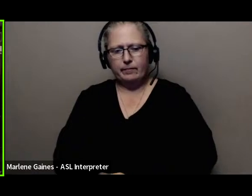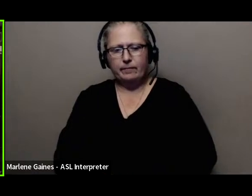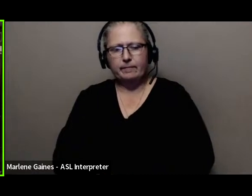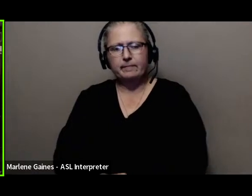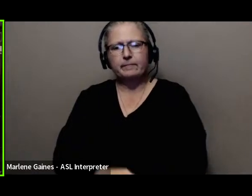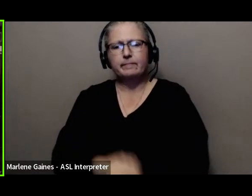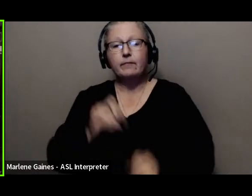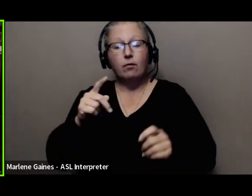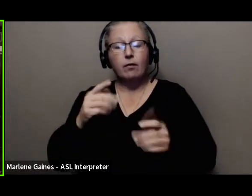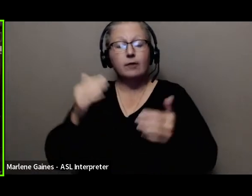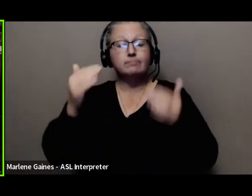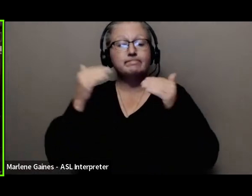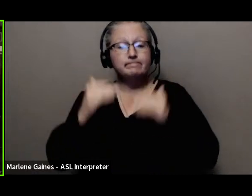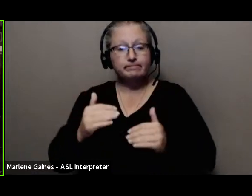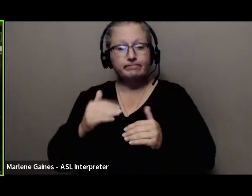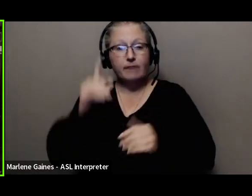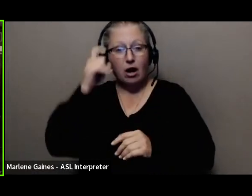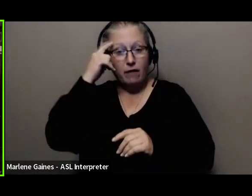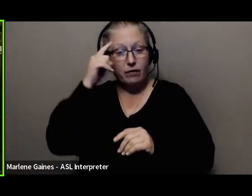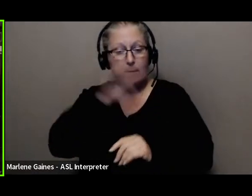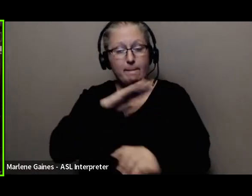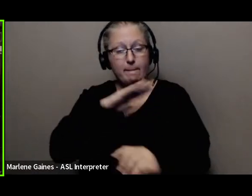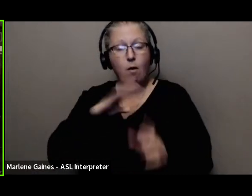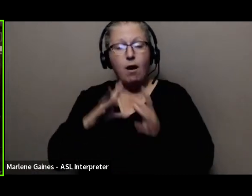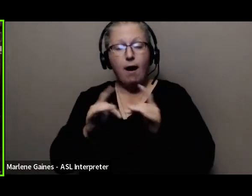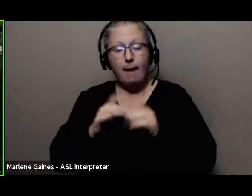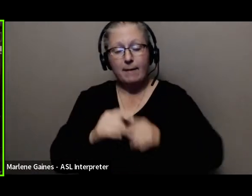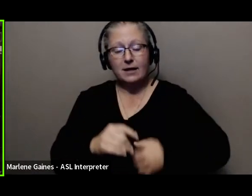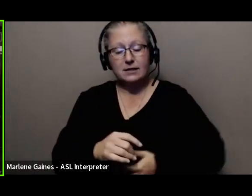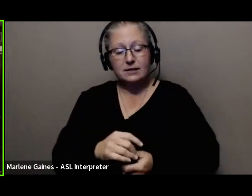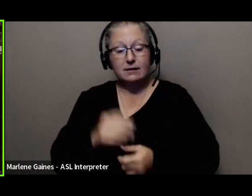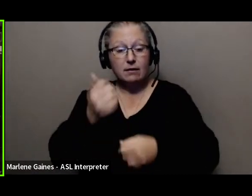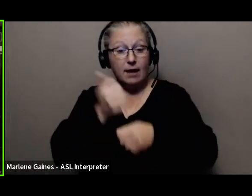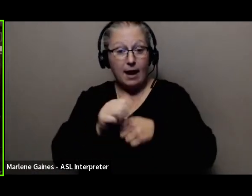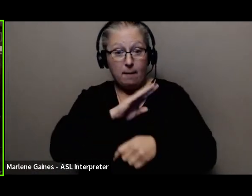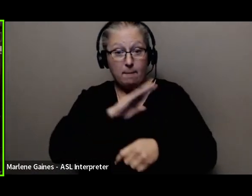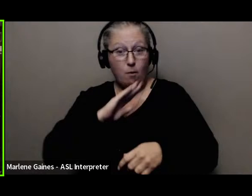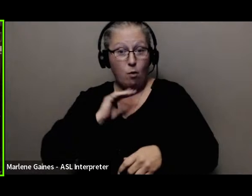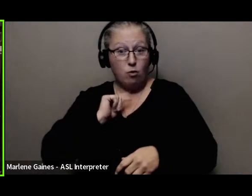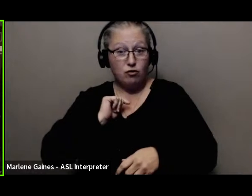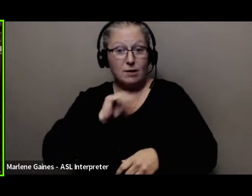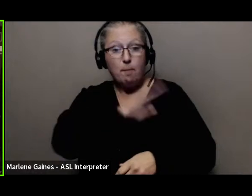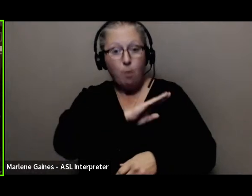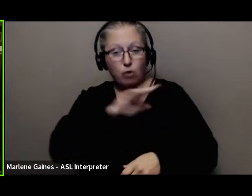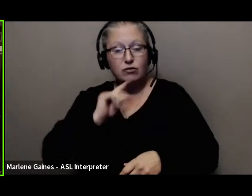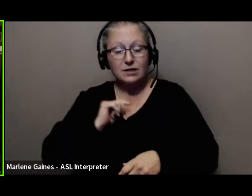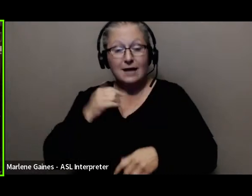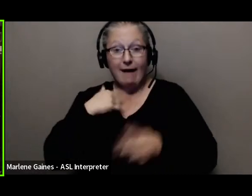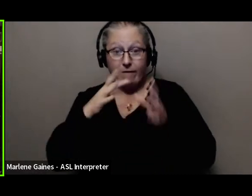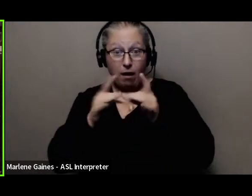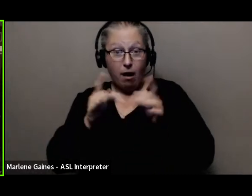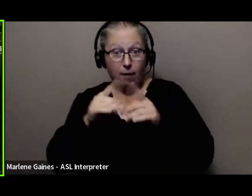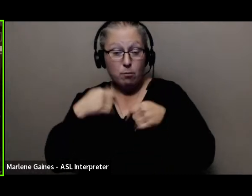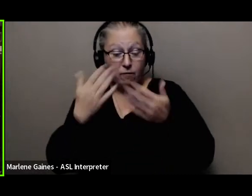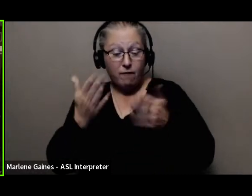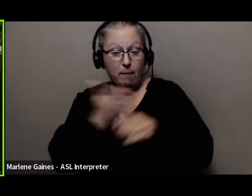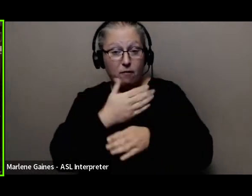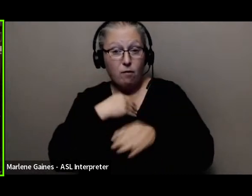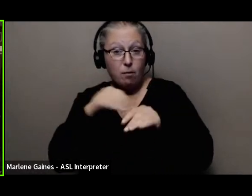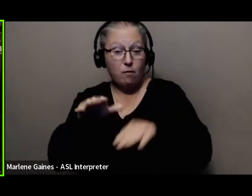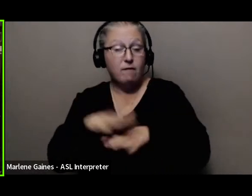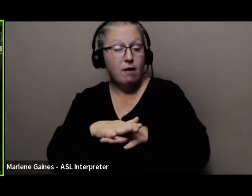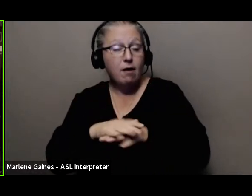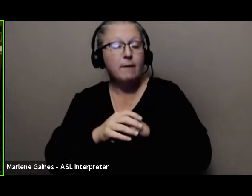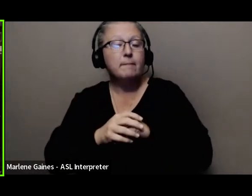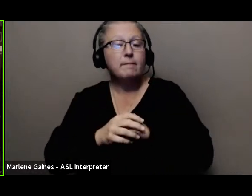Okay, going on to governing board comments. Do any of the Board of Trustees have comments to provide before we move forward?